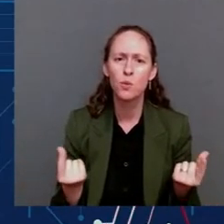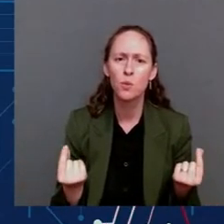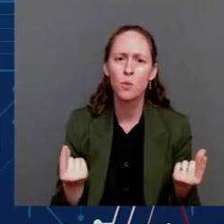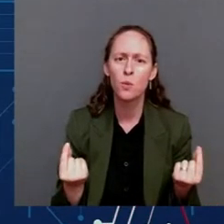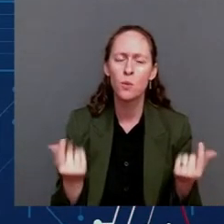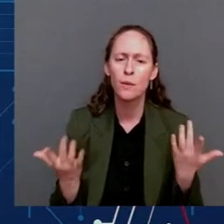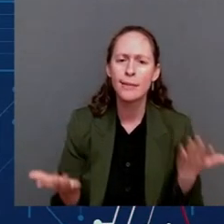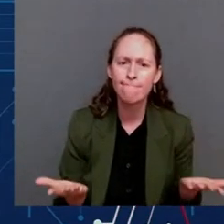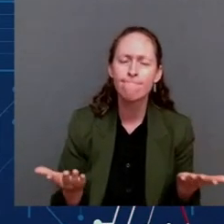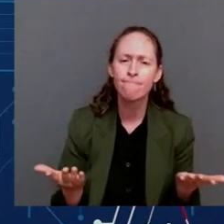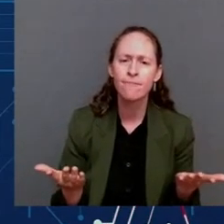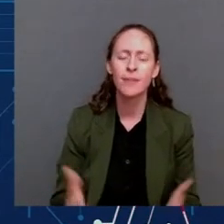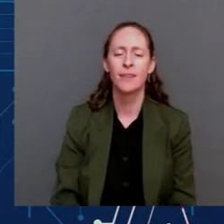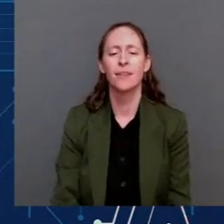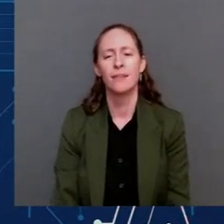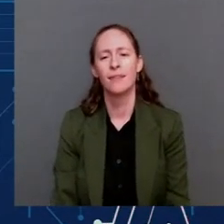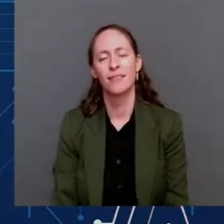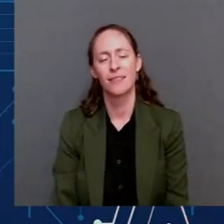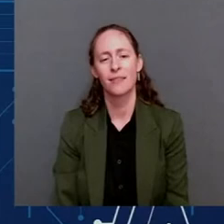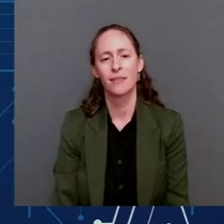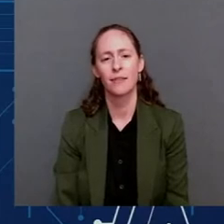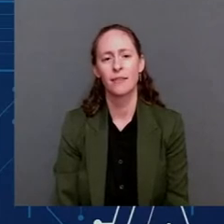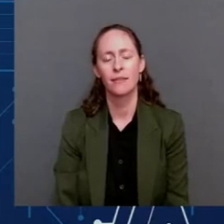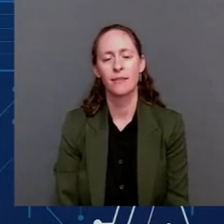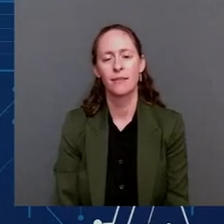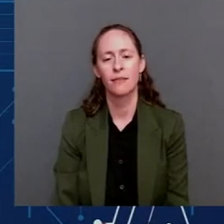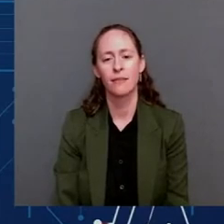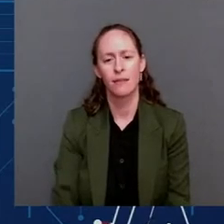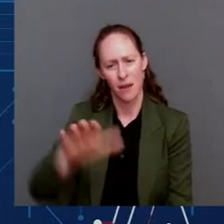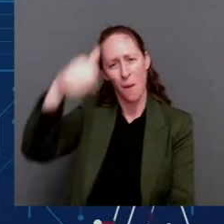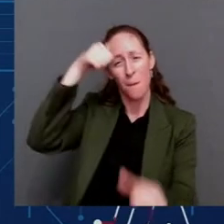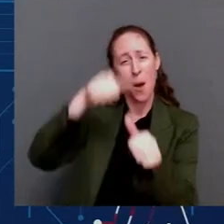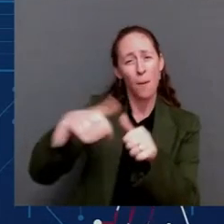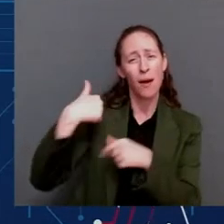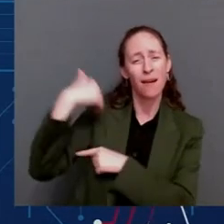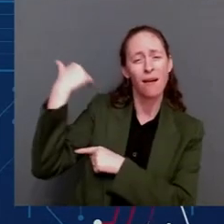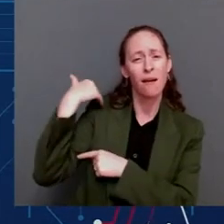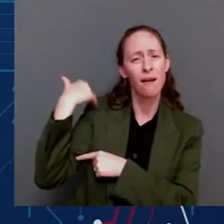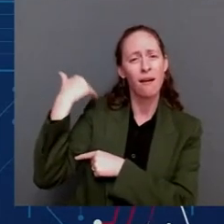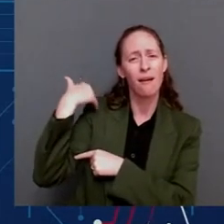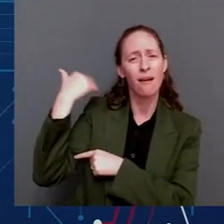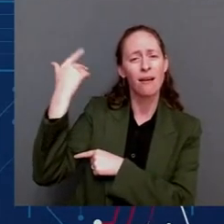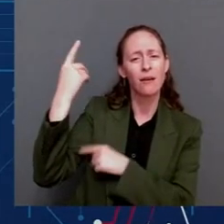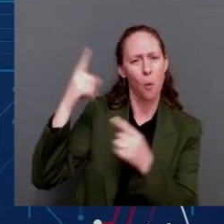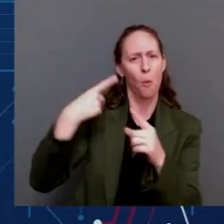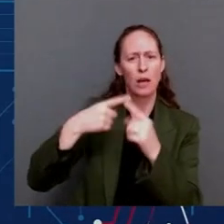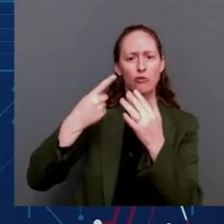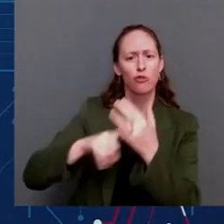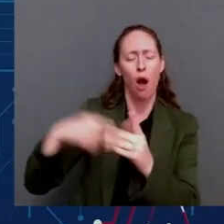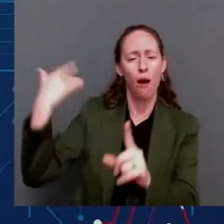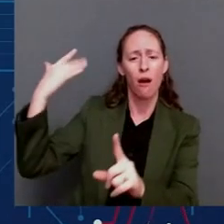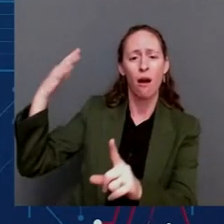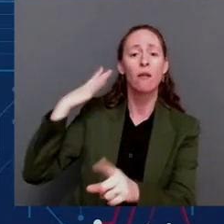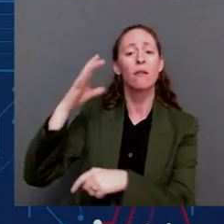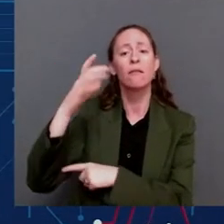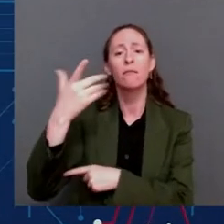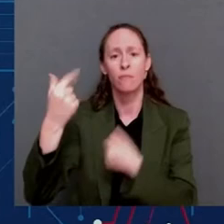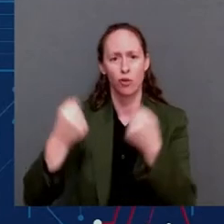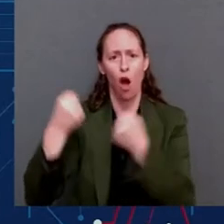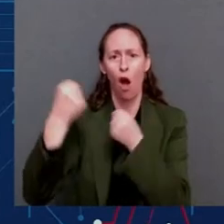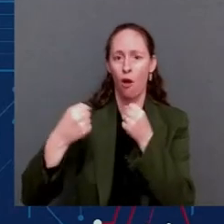how they couldn't get the chips they needed, and everyone was very frantic about what we were going to do. And Senator Peters and